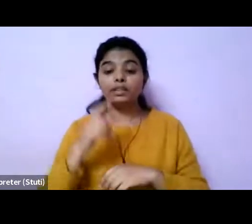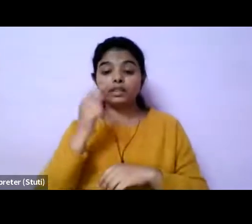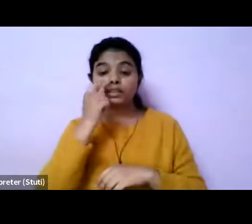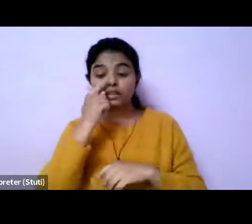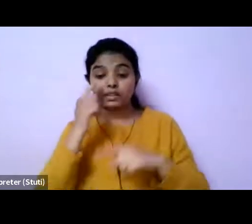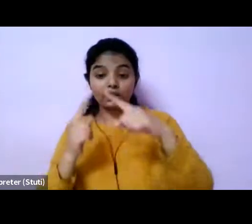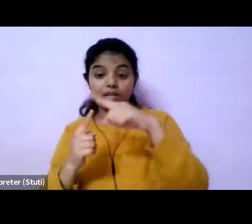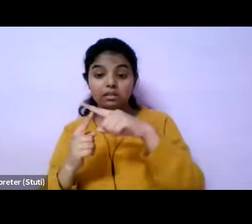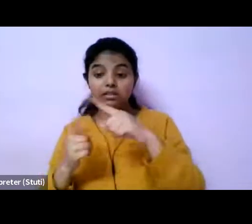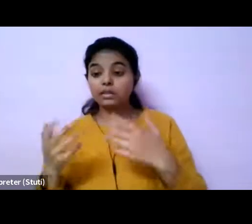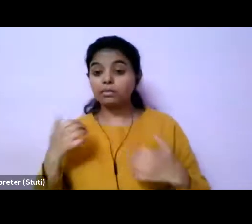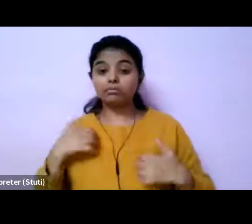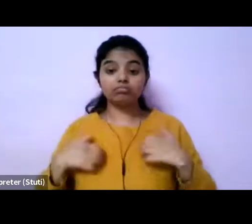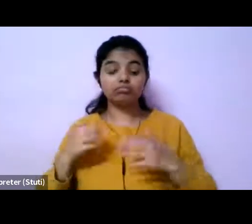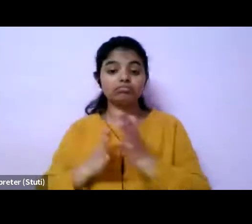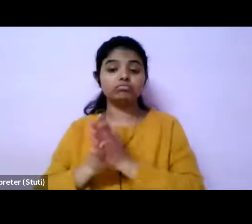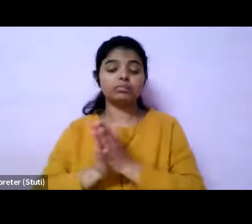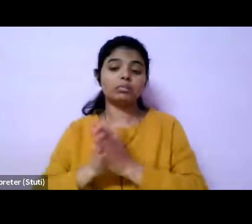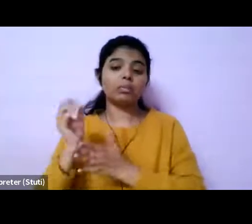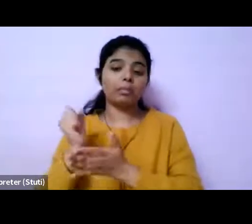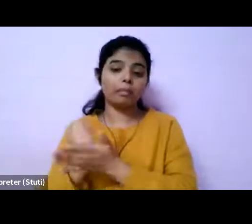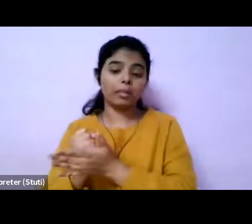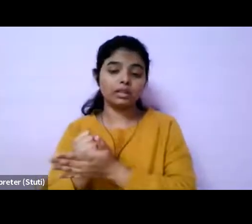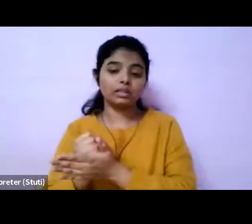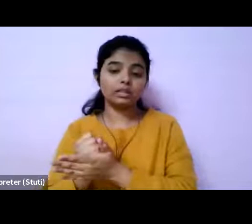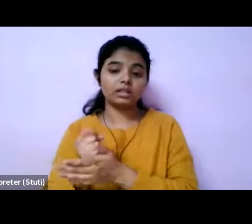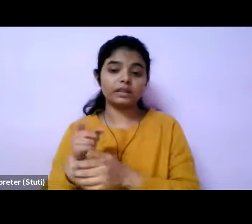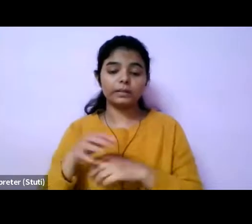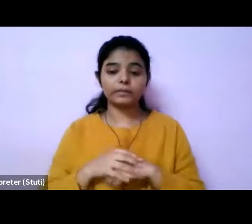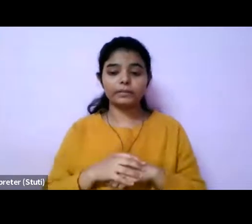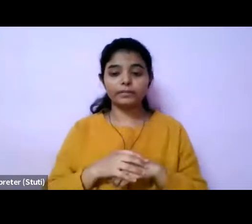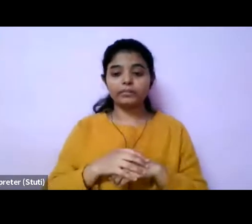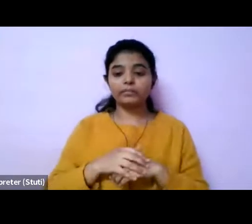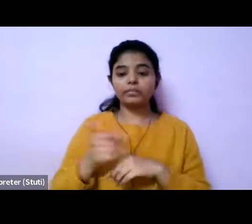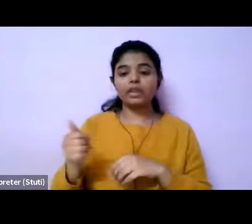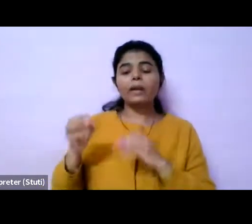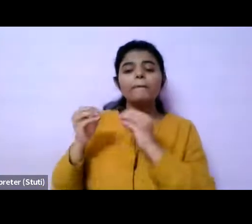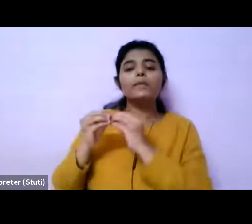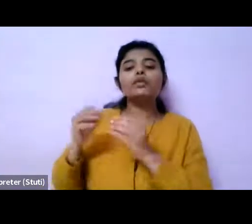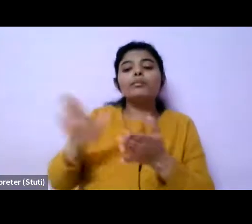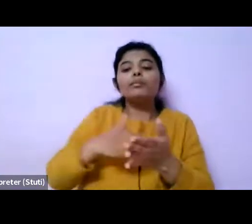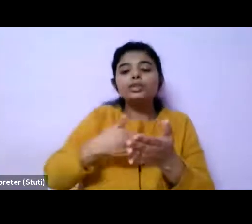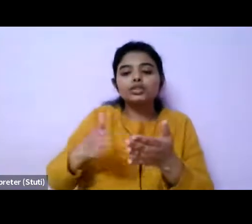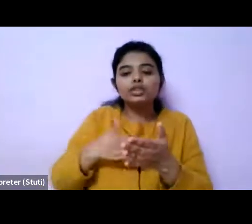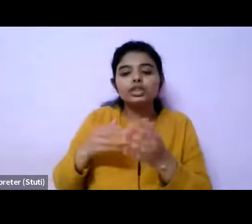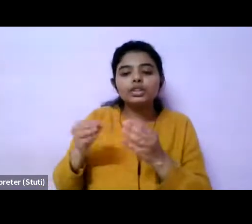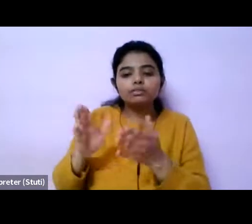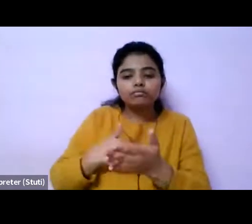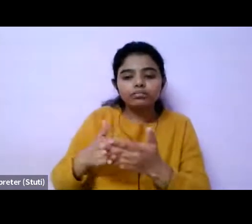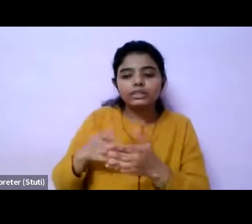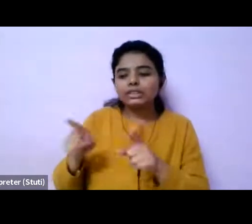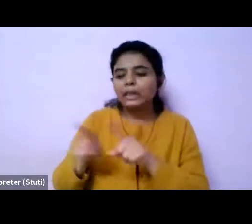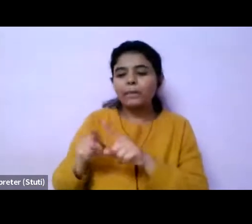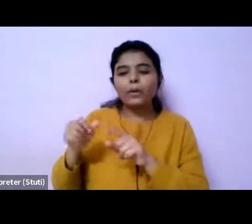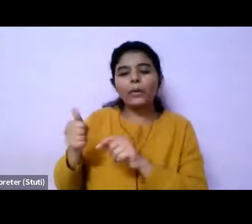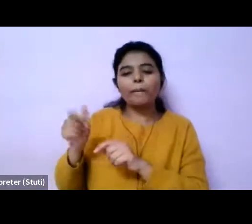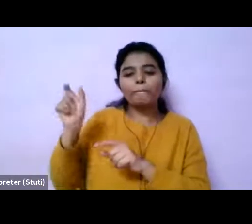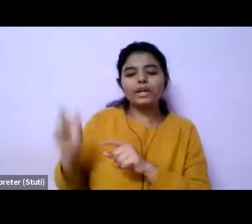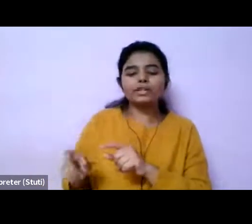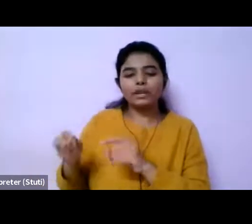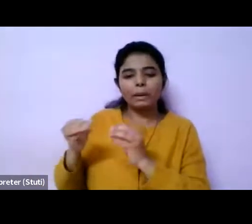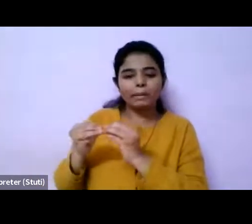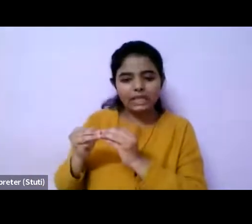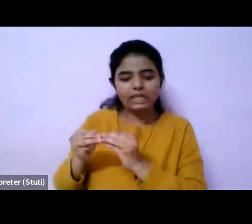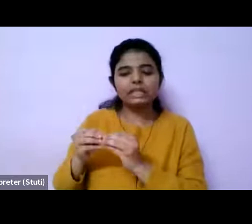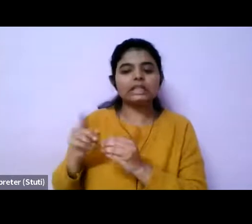have been a passionate man. Historically, Brahms's progress as a musician was crippled by the legacy of Beethoven, and it took